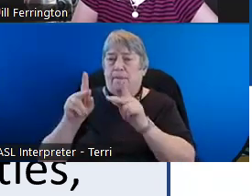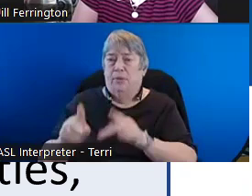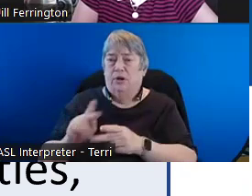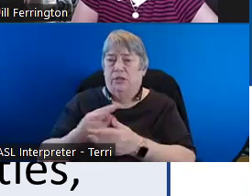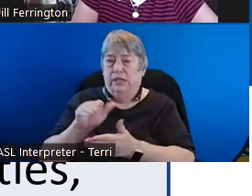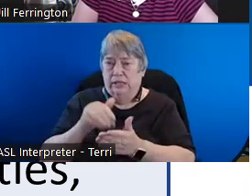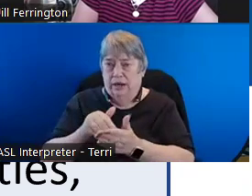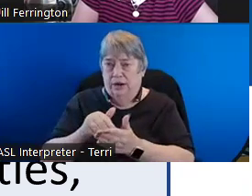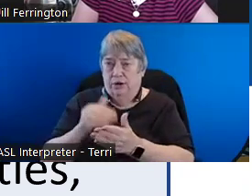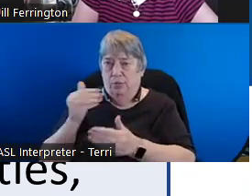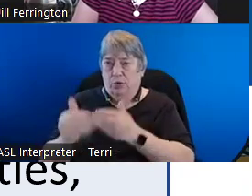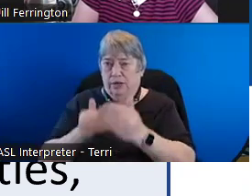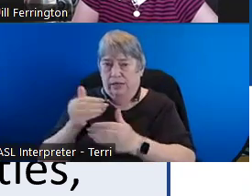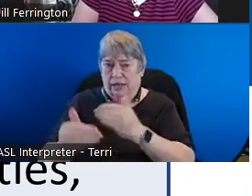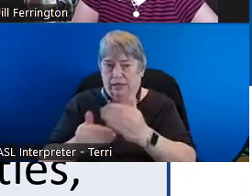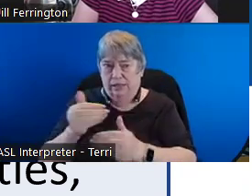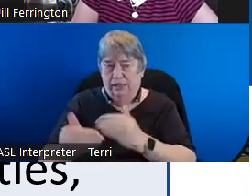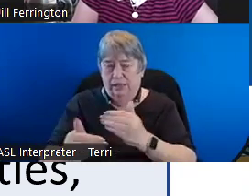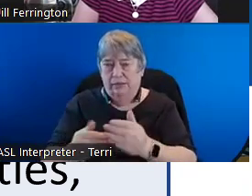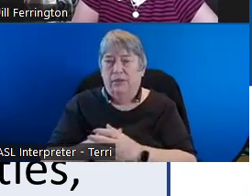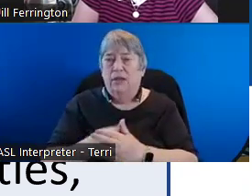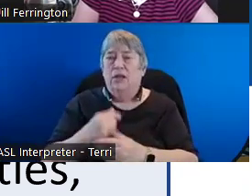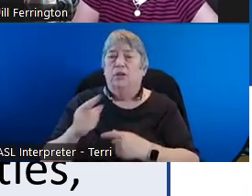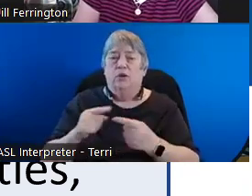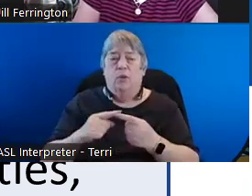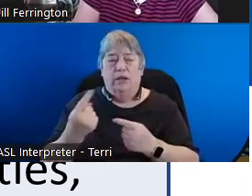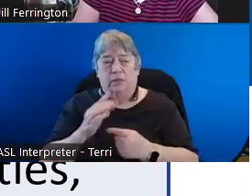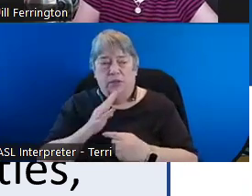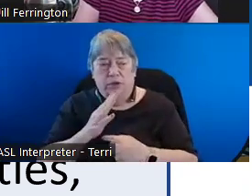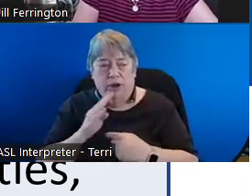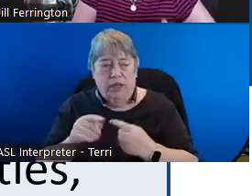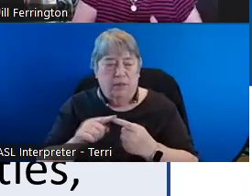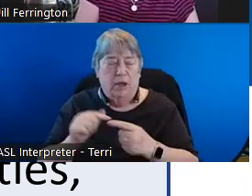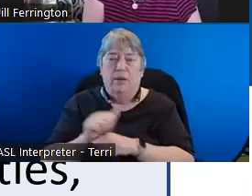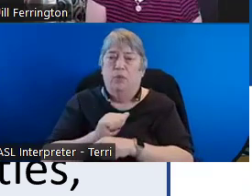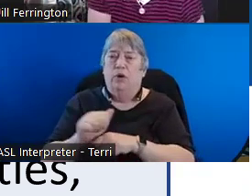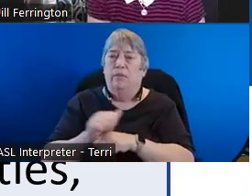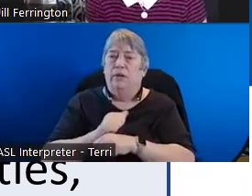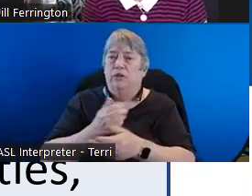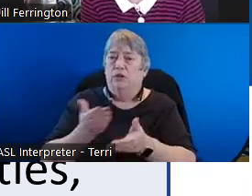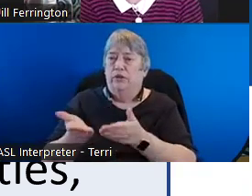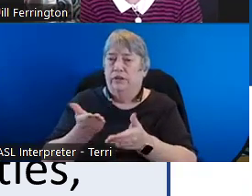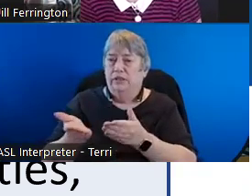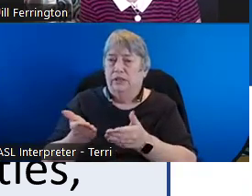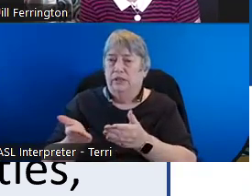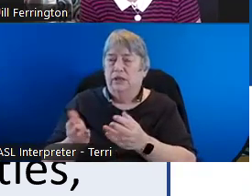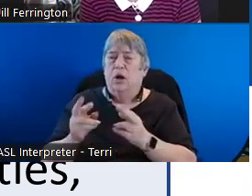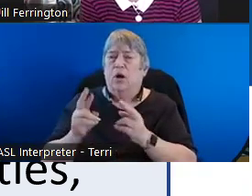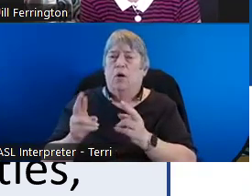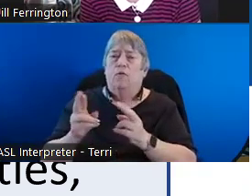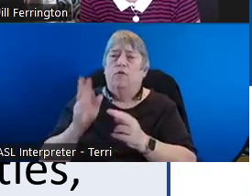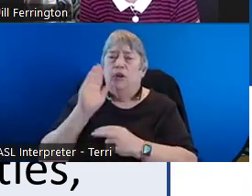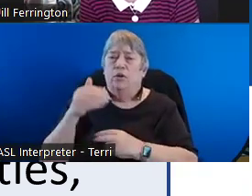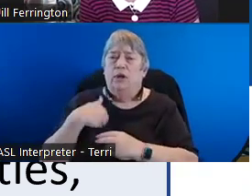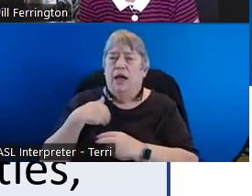a discovery as it relates to employment services, you hopefully have some background to know what